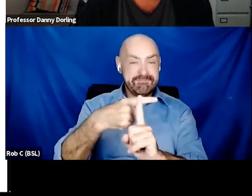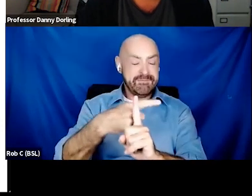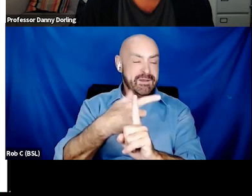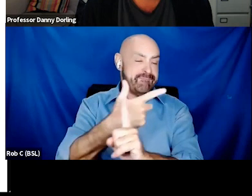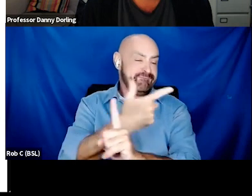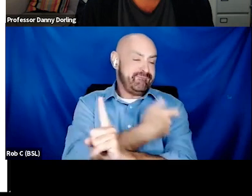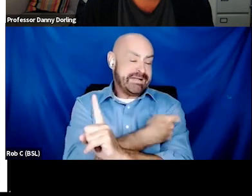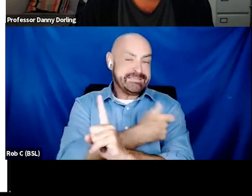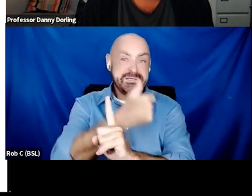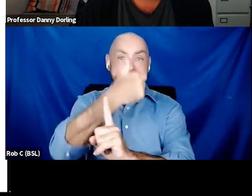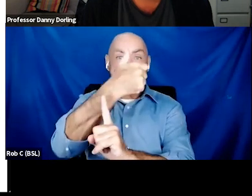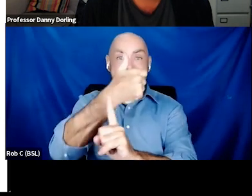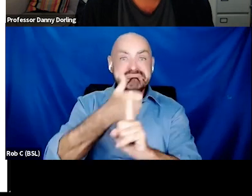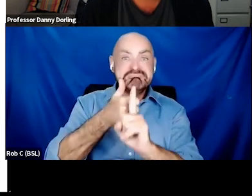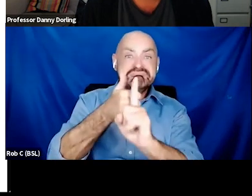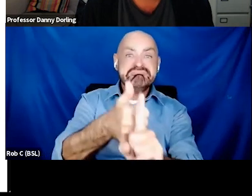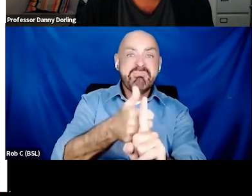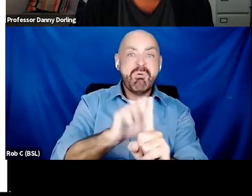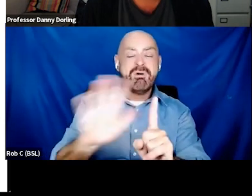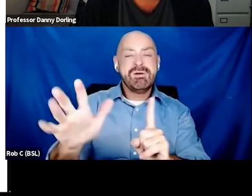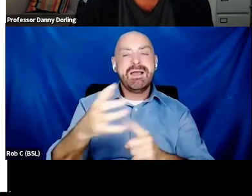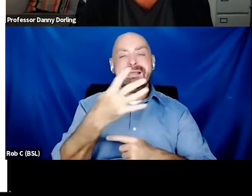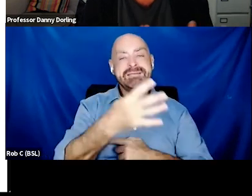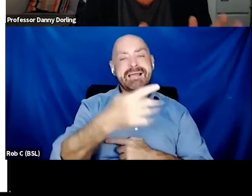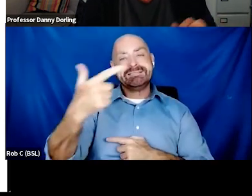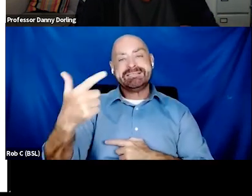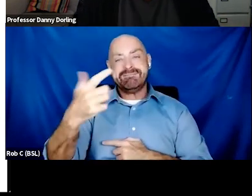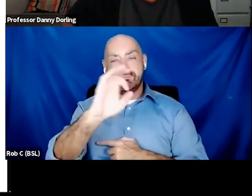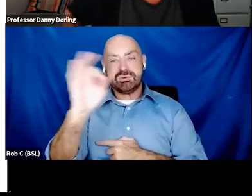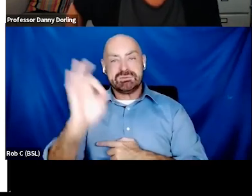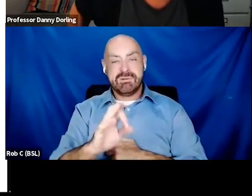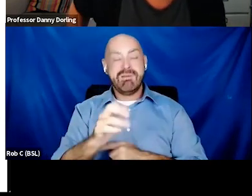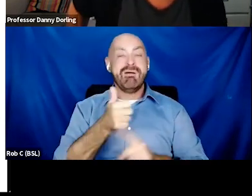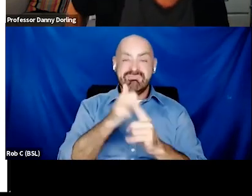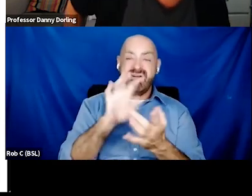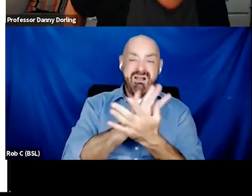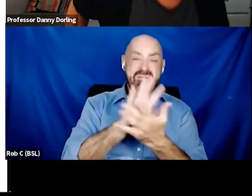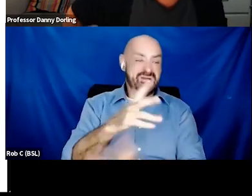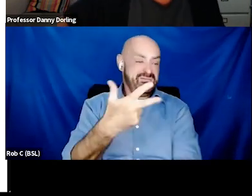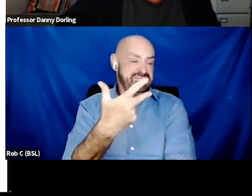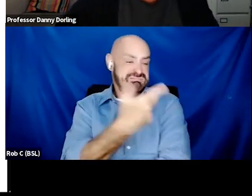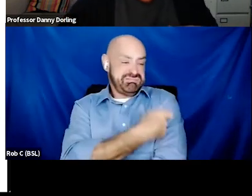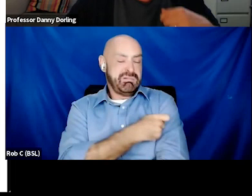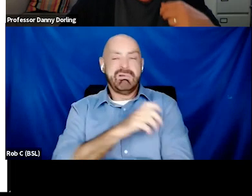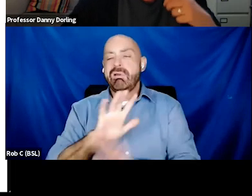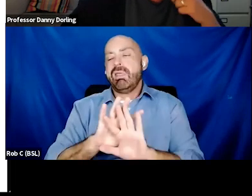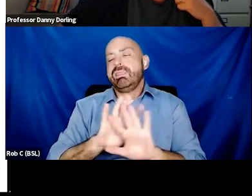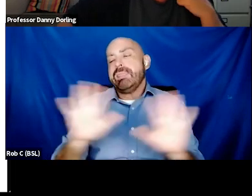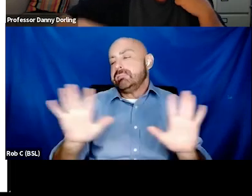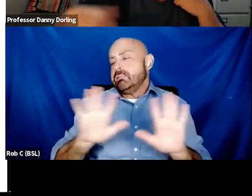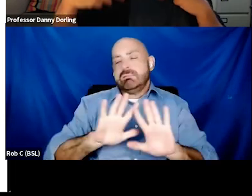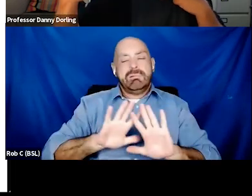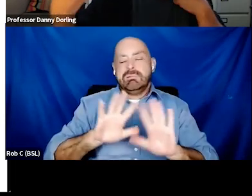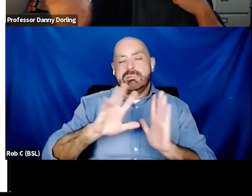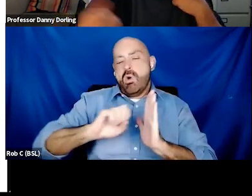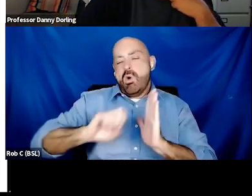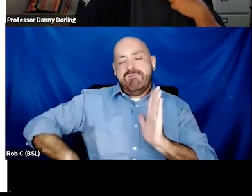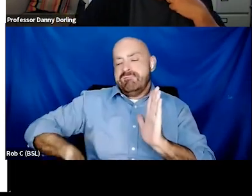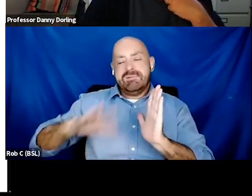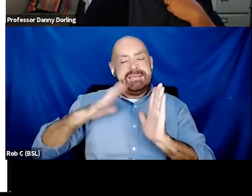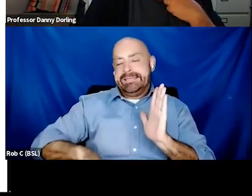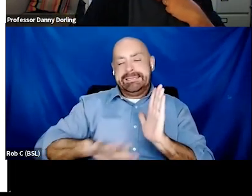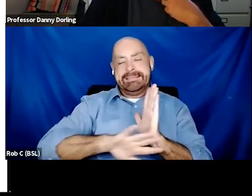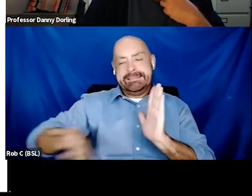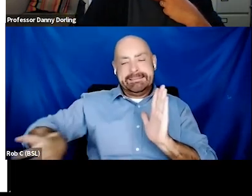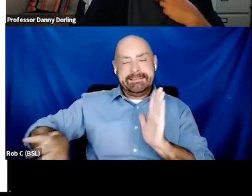they got 97% of their samples saying that they're very happy about the vaccine, they're going to take it, they had taken it, or they're about to take it. And